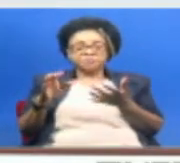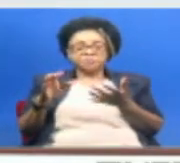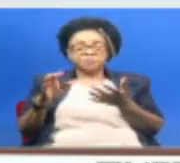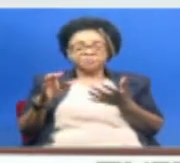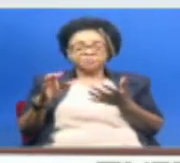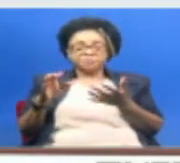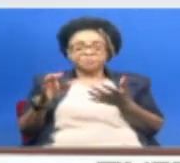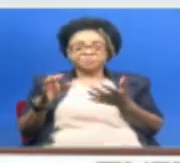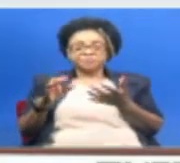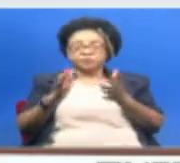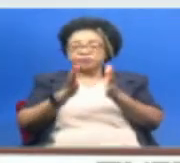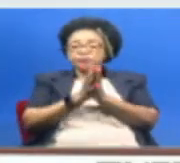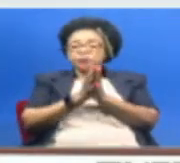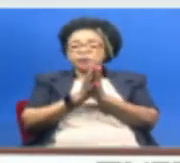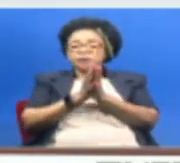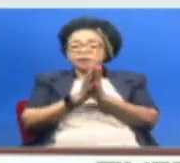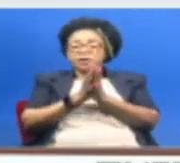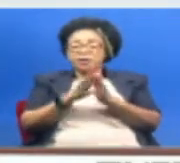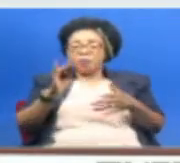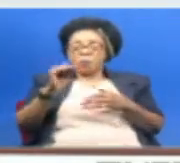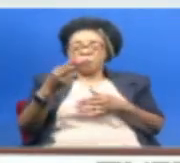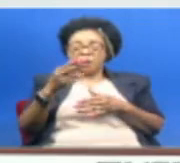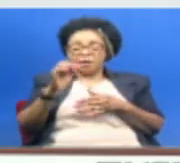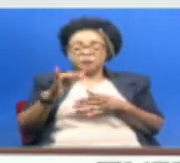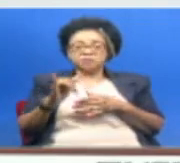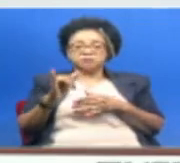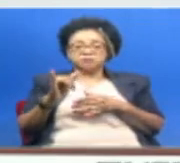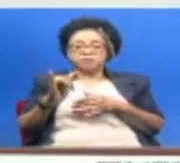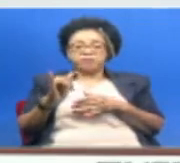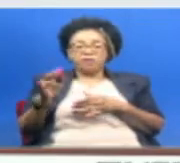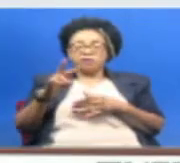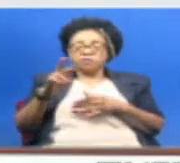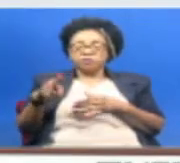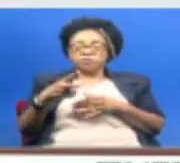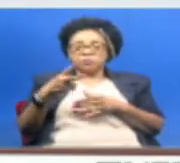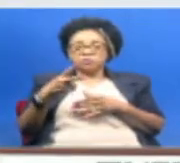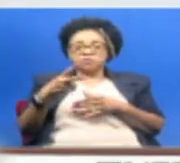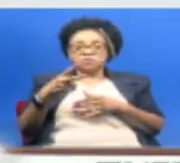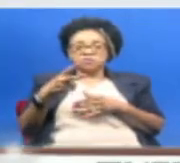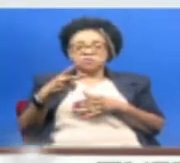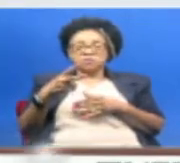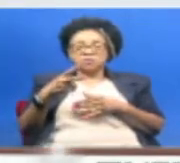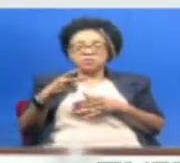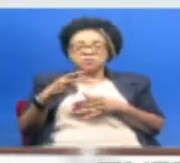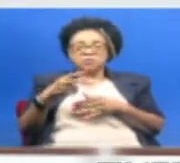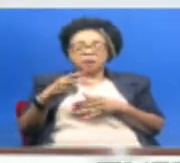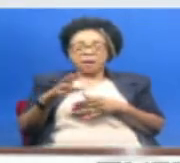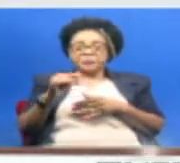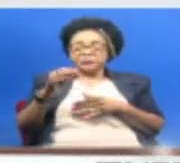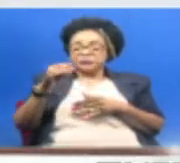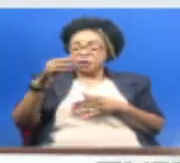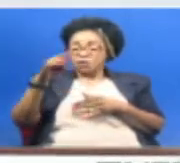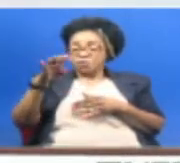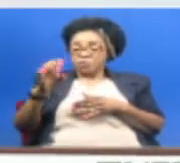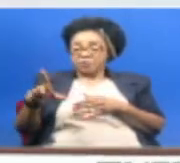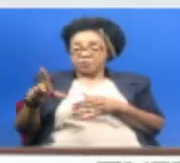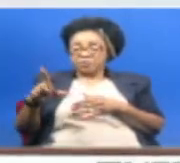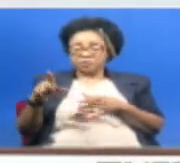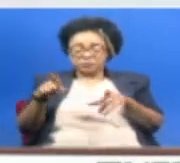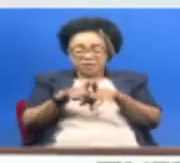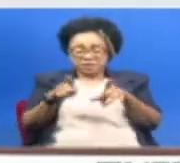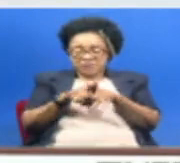the Working Group on the Two-Thirds Gender Rule, the Working Group as established by the